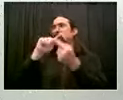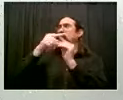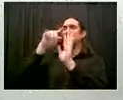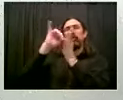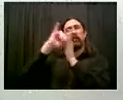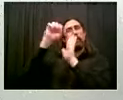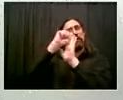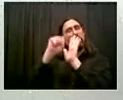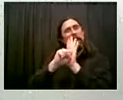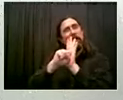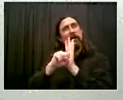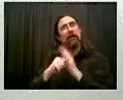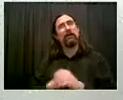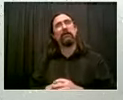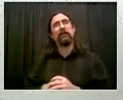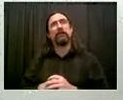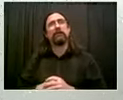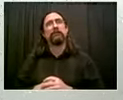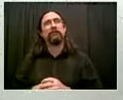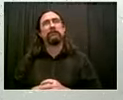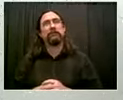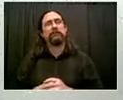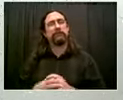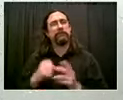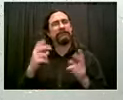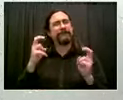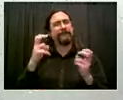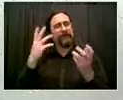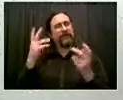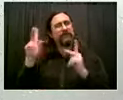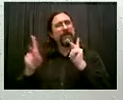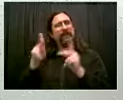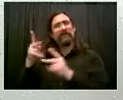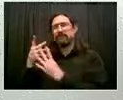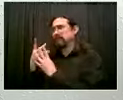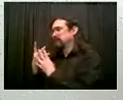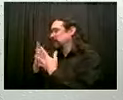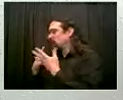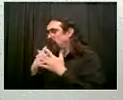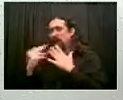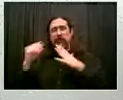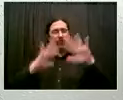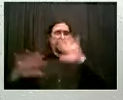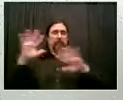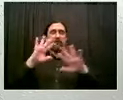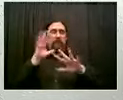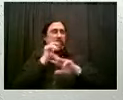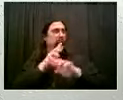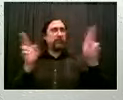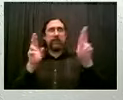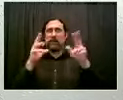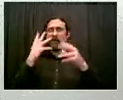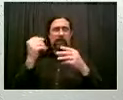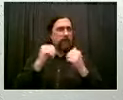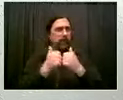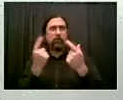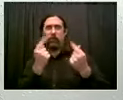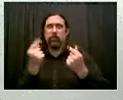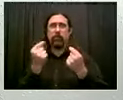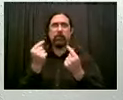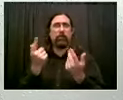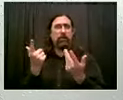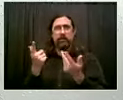be successful is what we should be doing. We should not be releasing